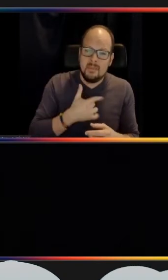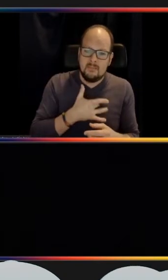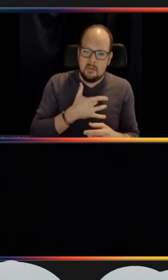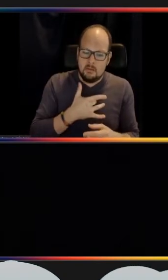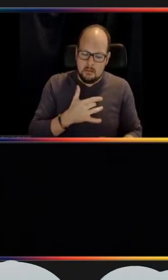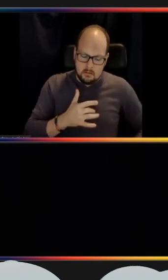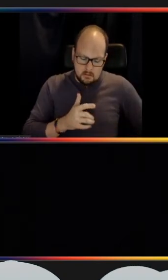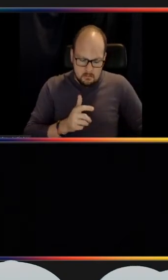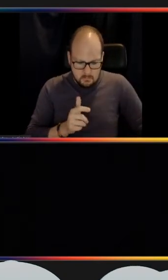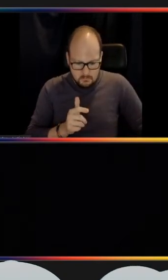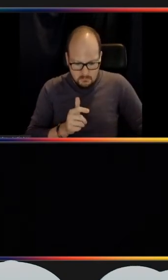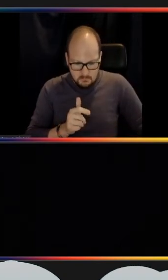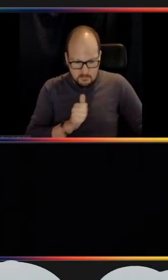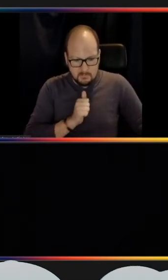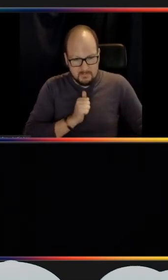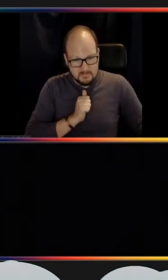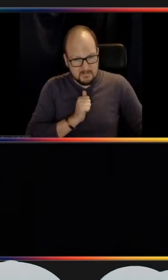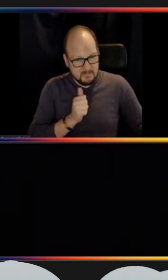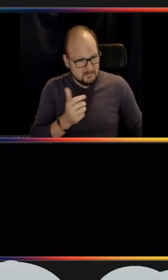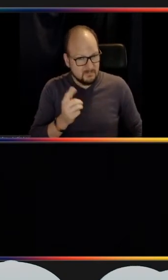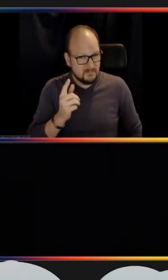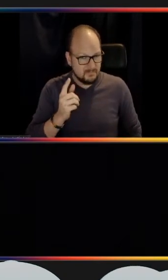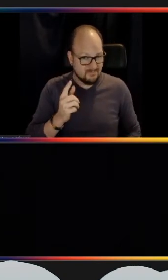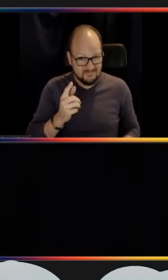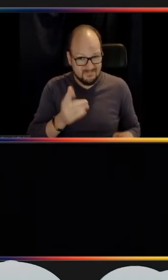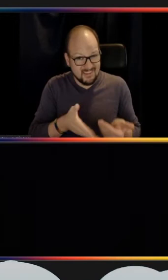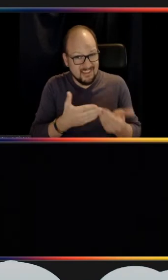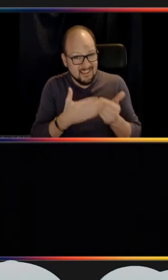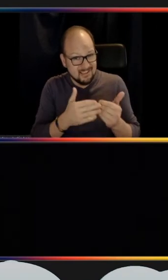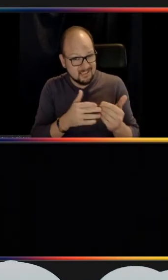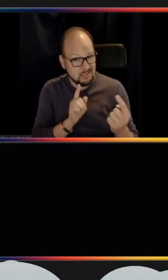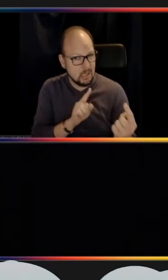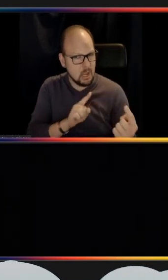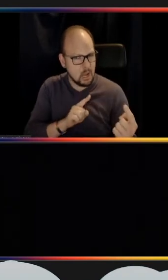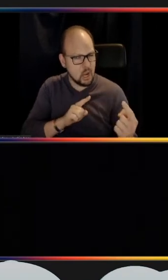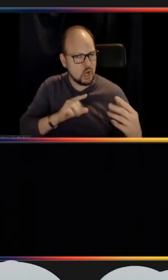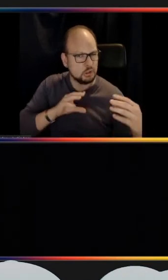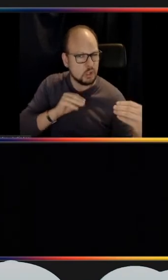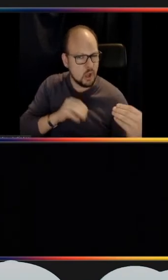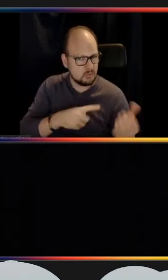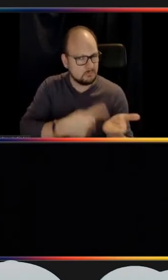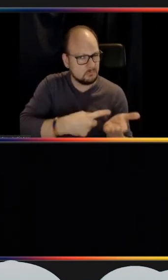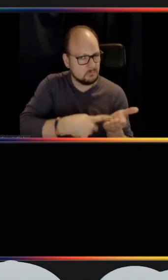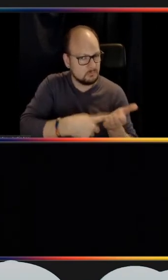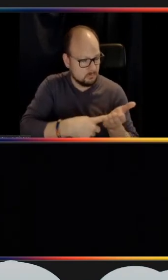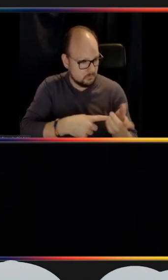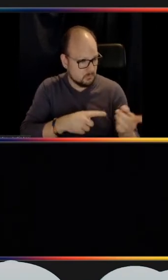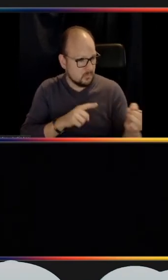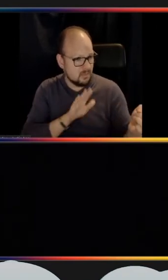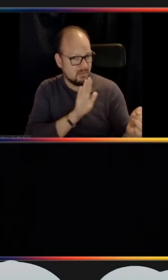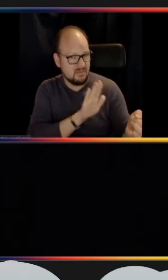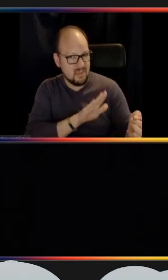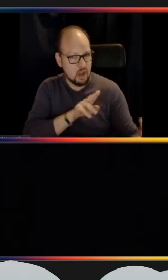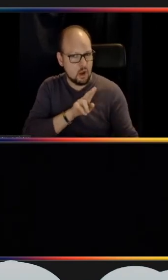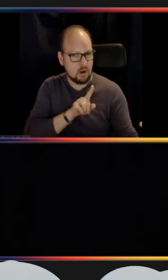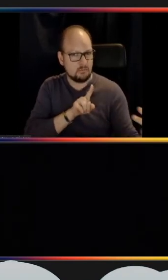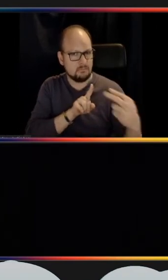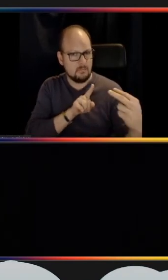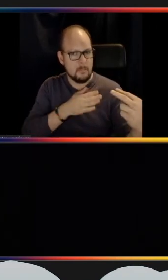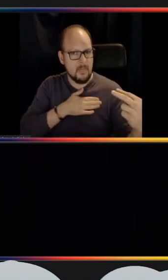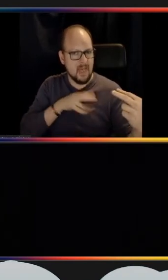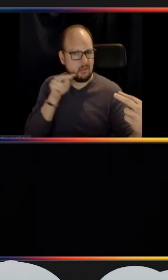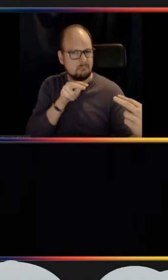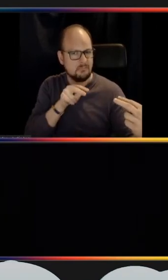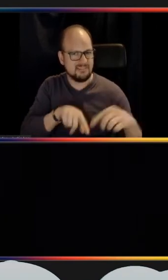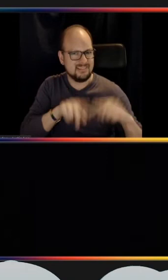time having those hard conversations, especially when people see things very differently from me, because I just get